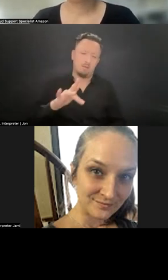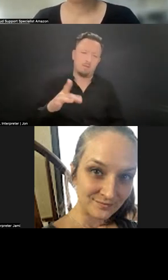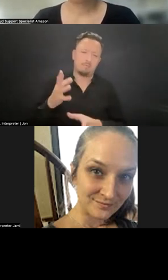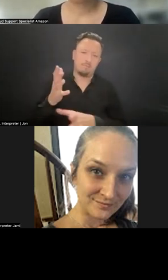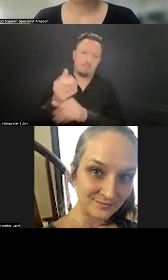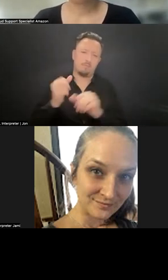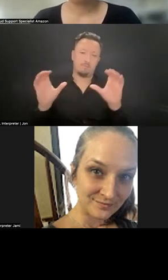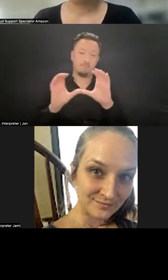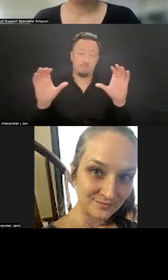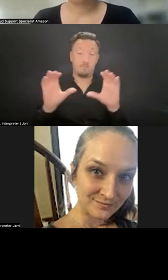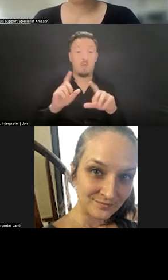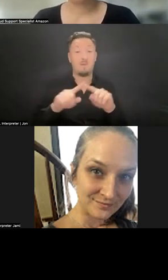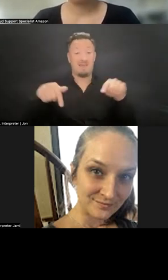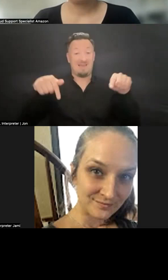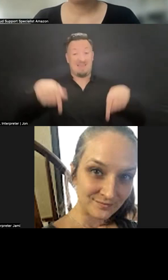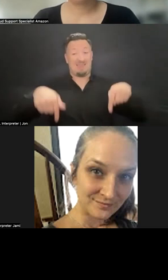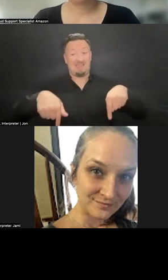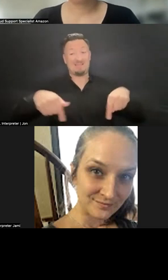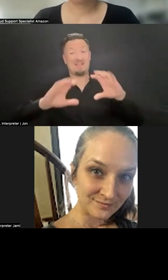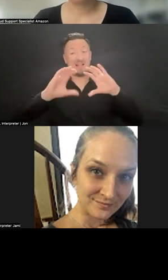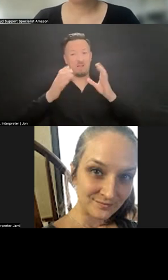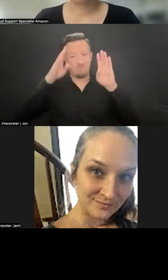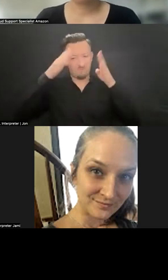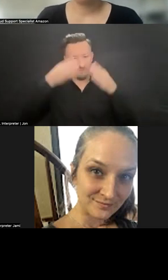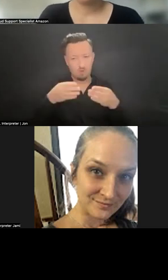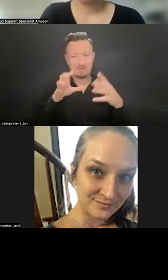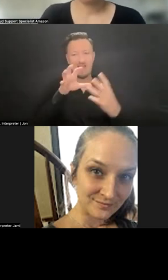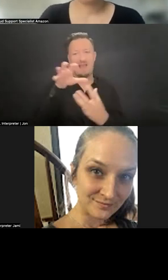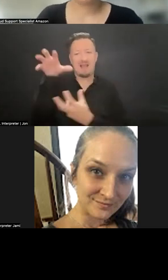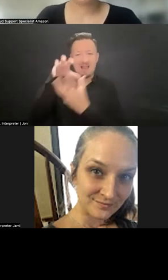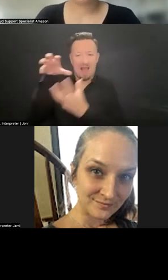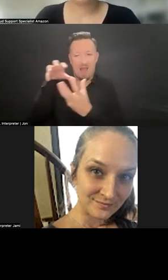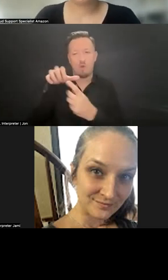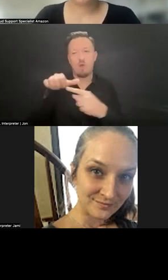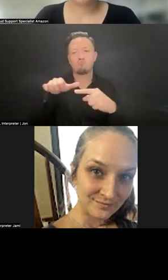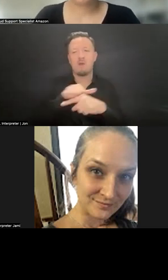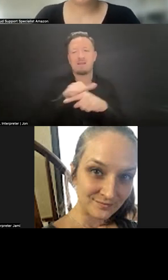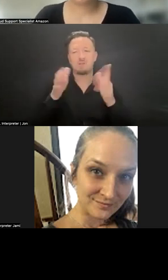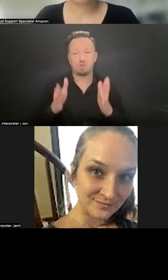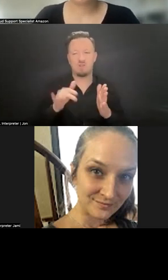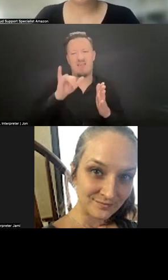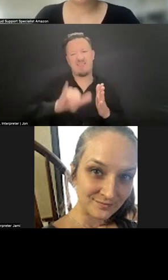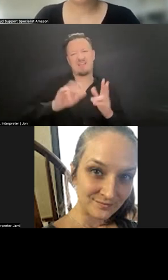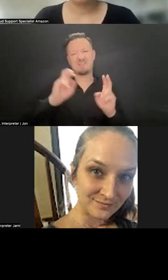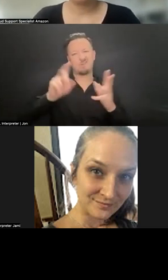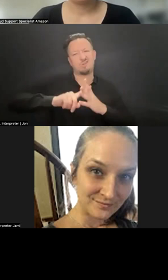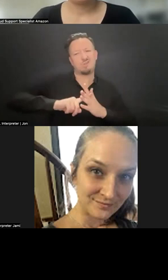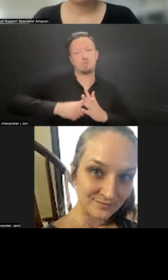to focus in on cloud practitioner, because that's the stepping stone to everything we're